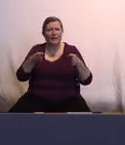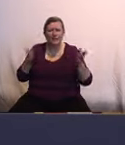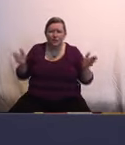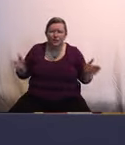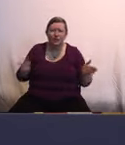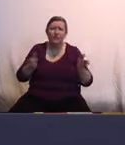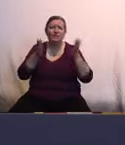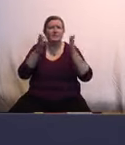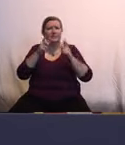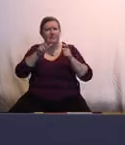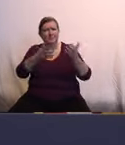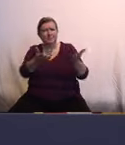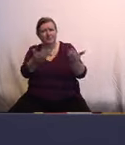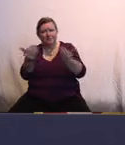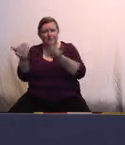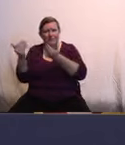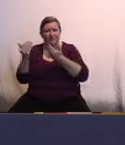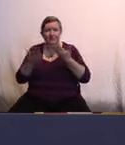campaign of some sort.